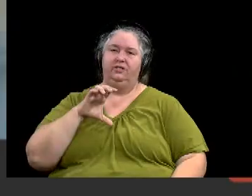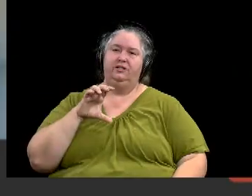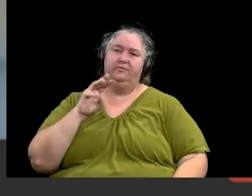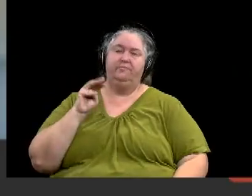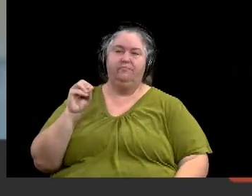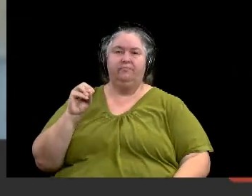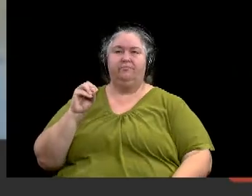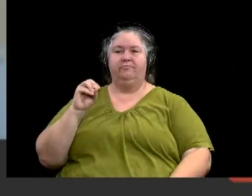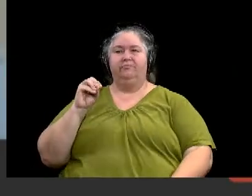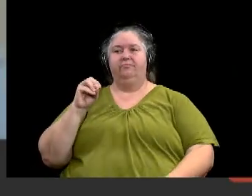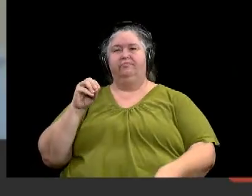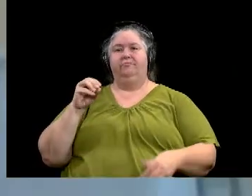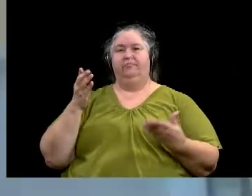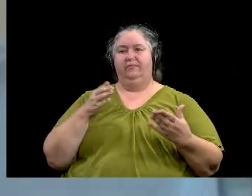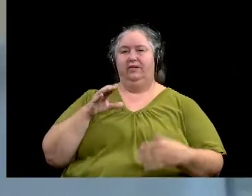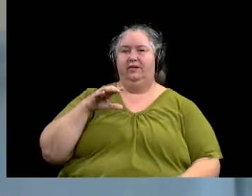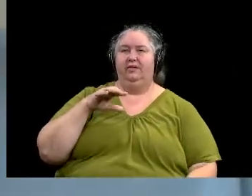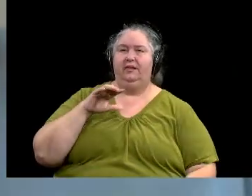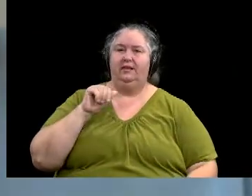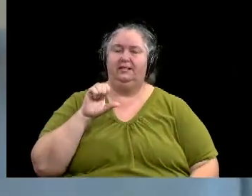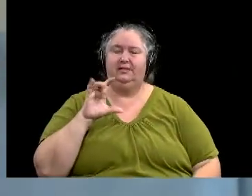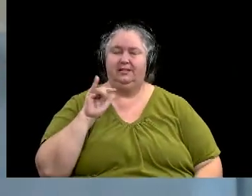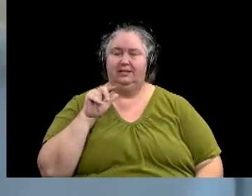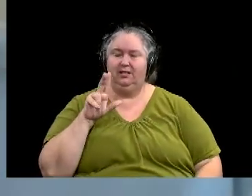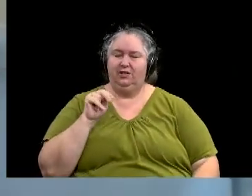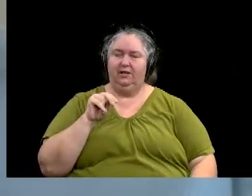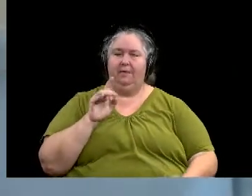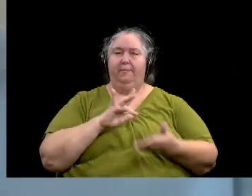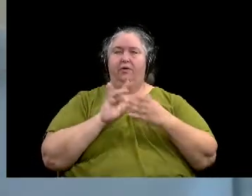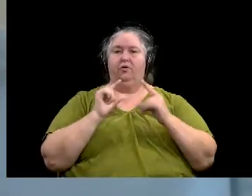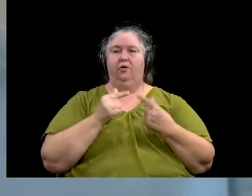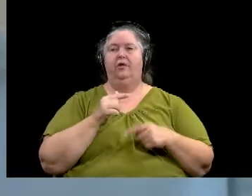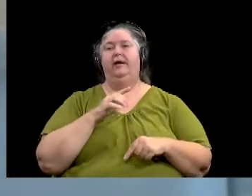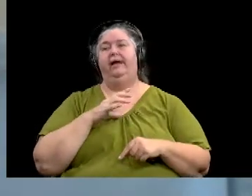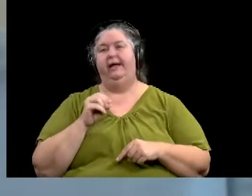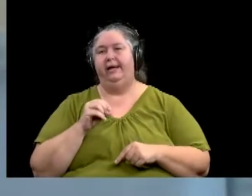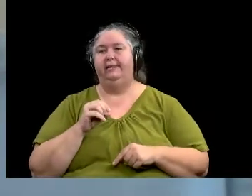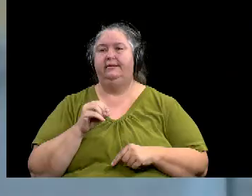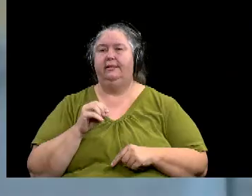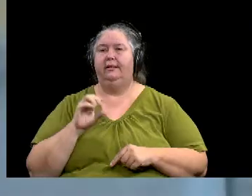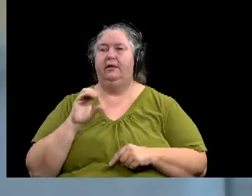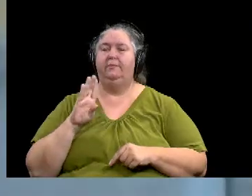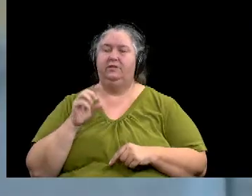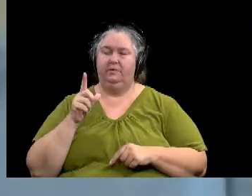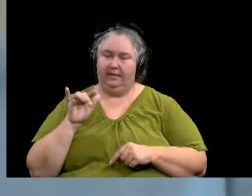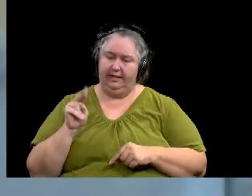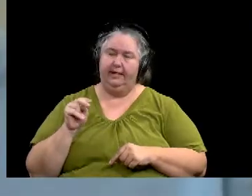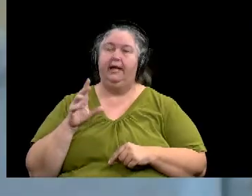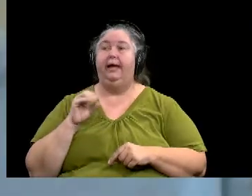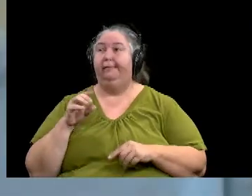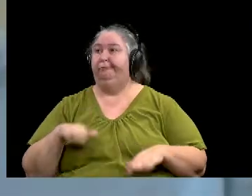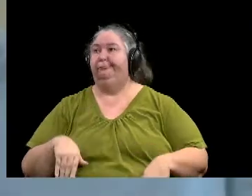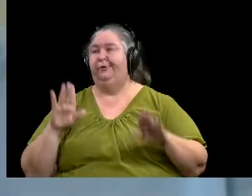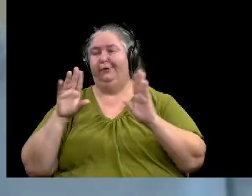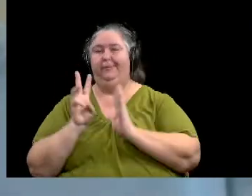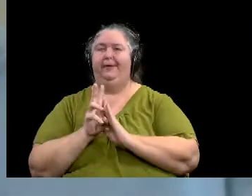an obstetrician gynecologist and a native of Waco, and I'm very pleased to be here today on behalf of our network.